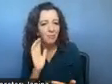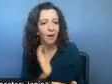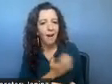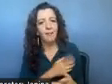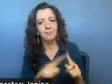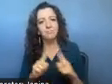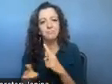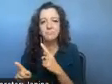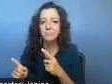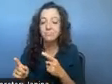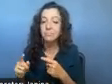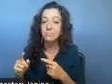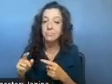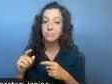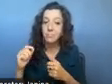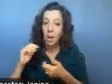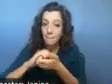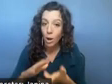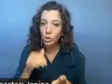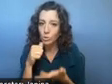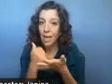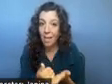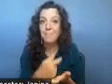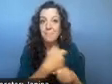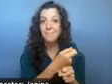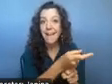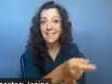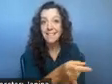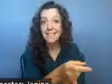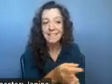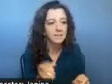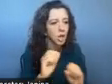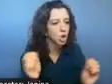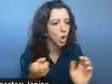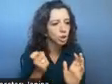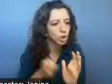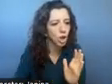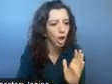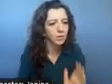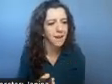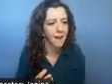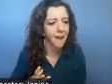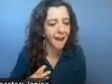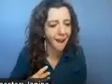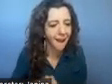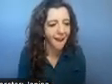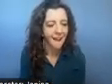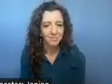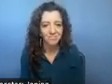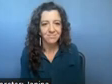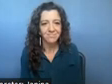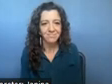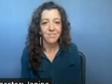day of action available to everyone free of charge um so we want you to have on your calendars september